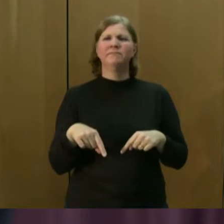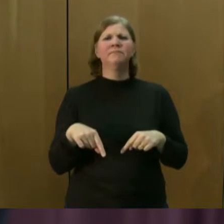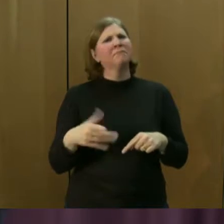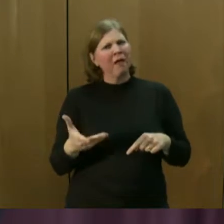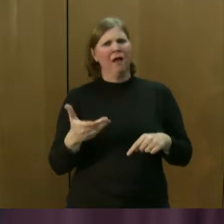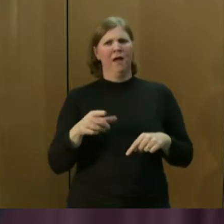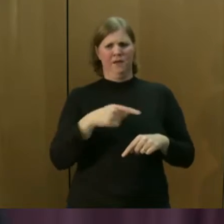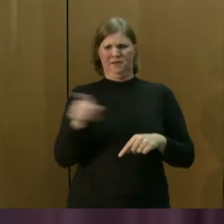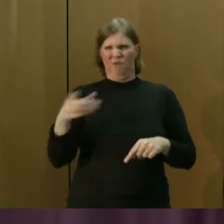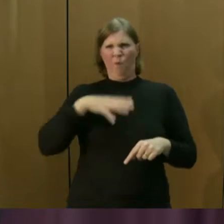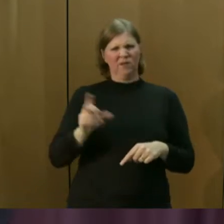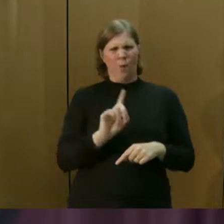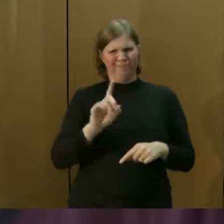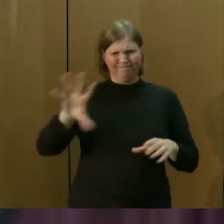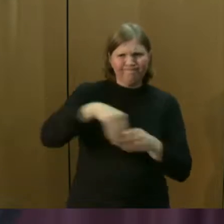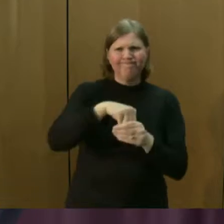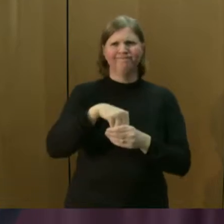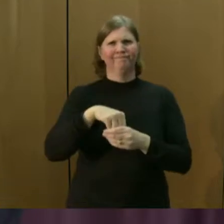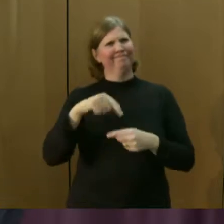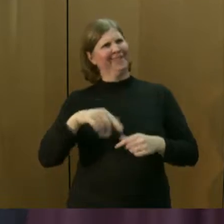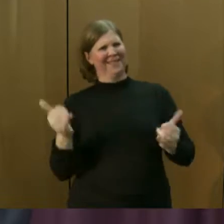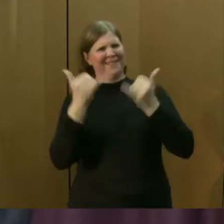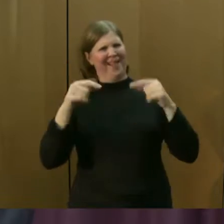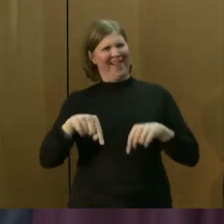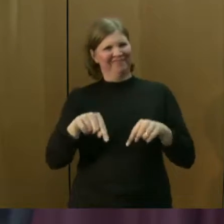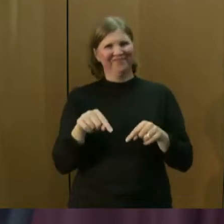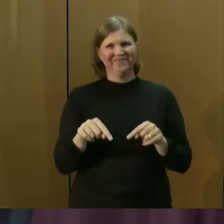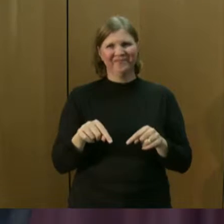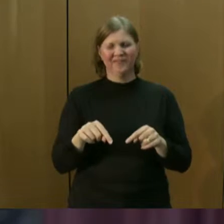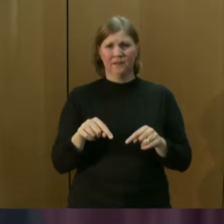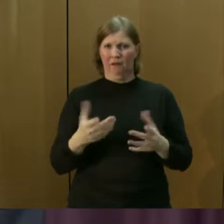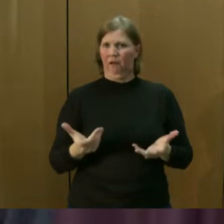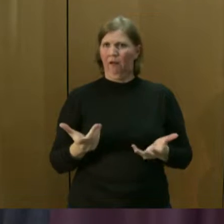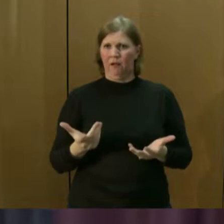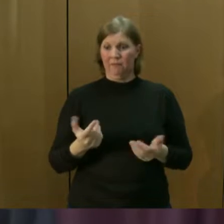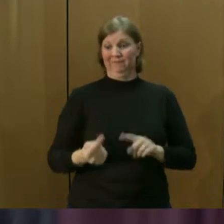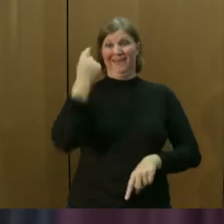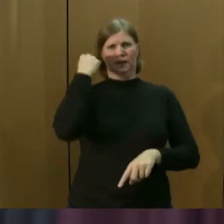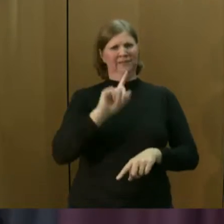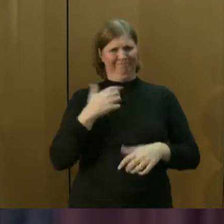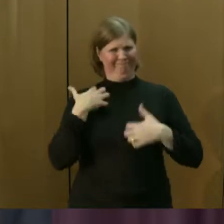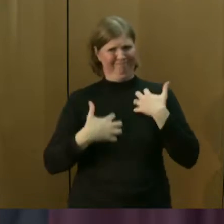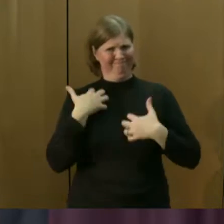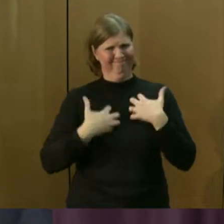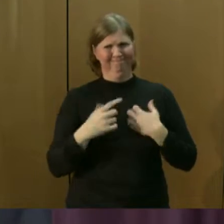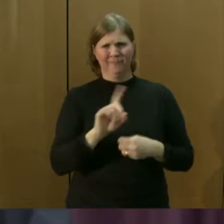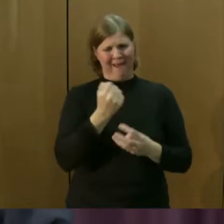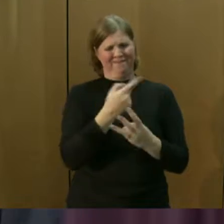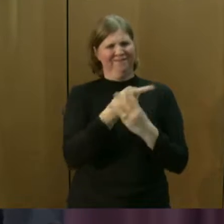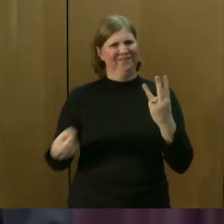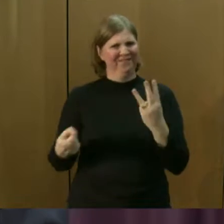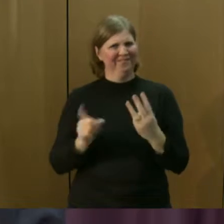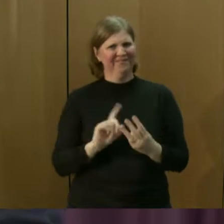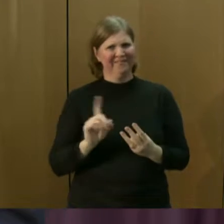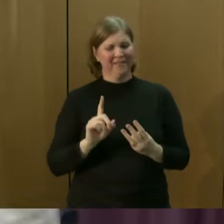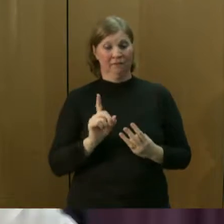anyway. So I think what's really interesting is that all those years ago, the 3 things that I think are really key about the Fringe now and lead to